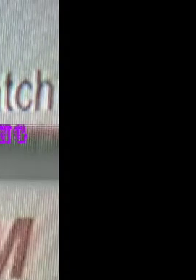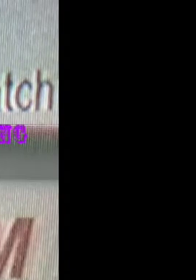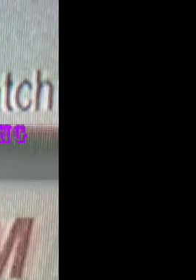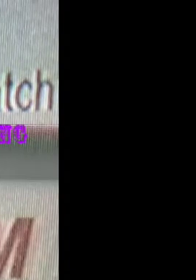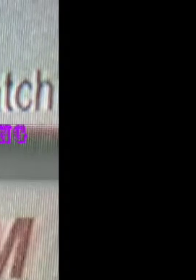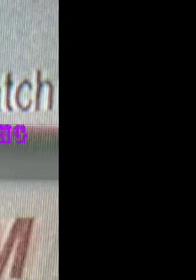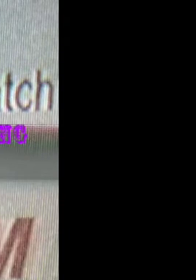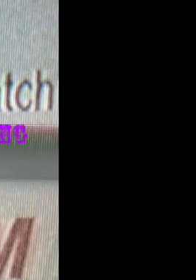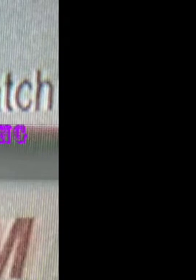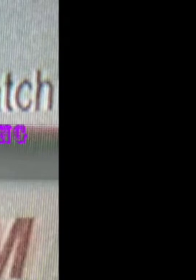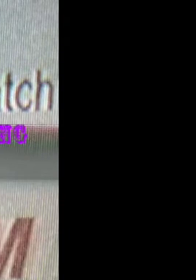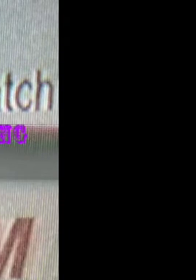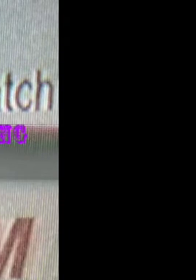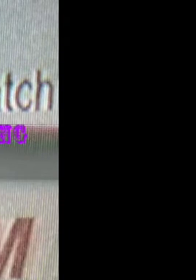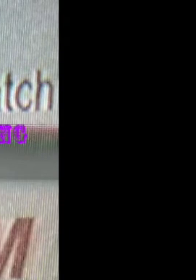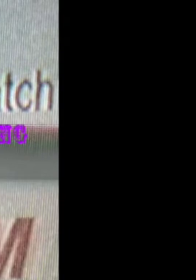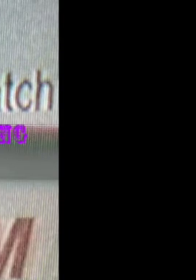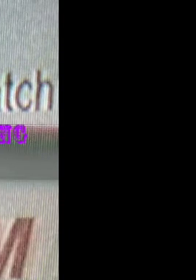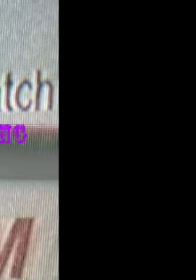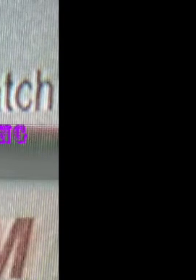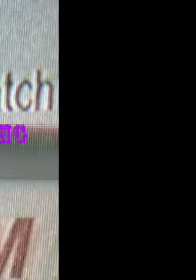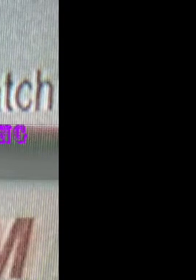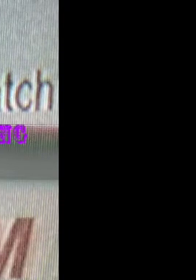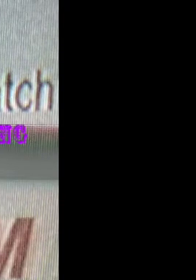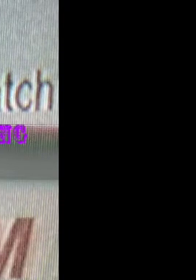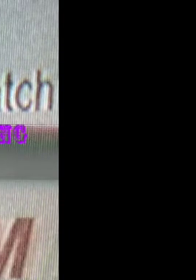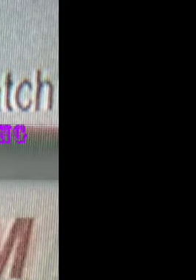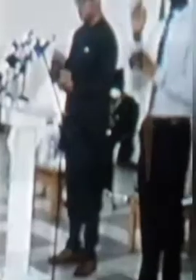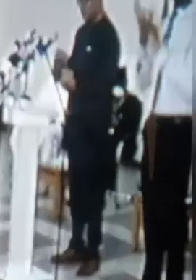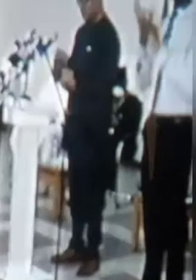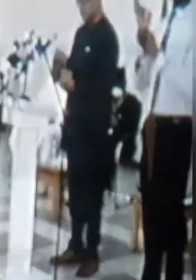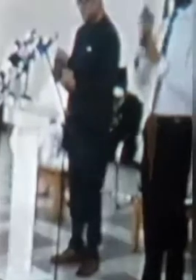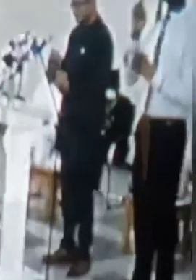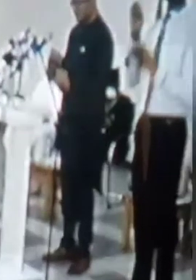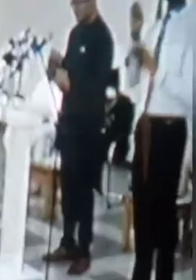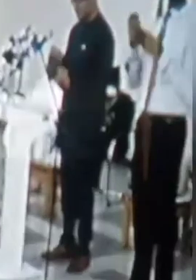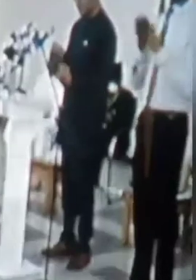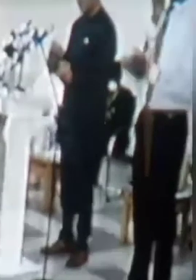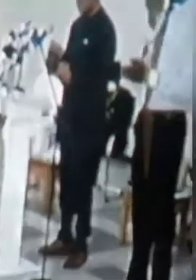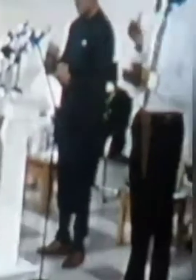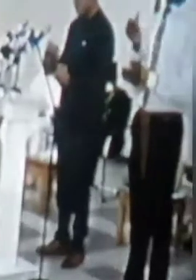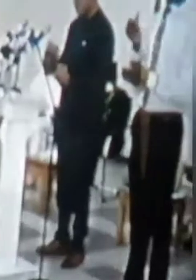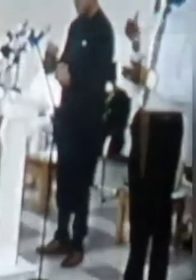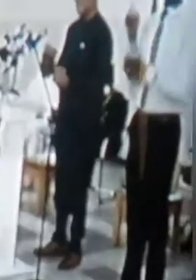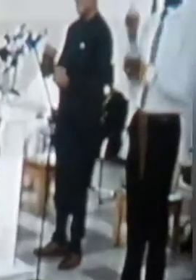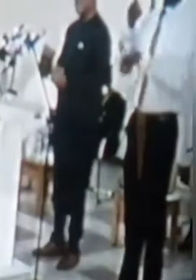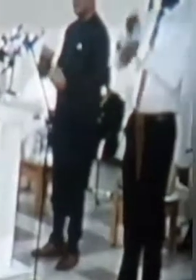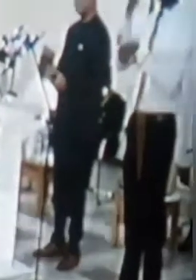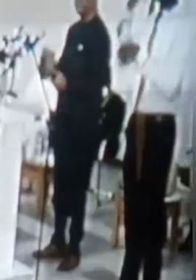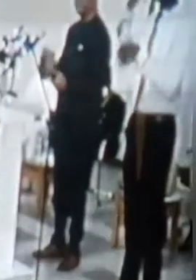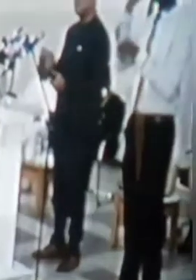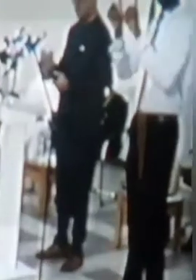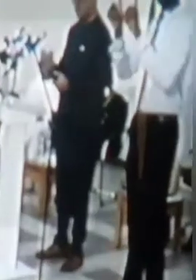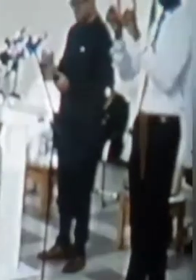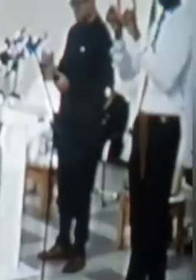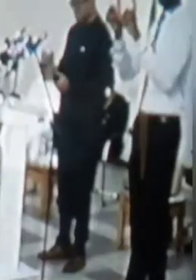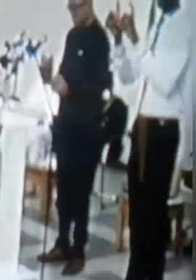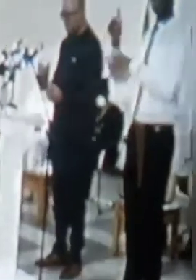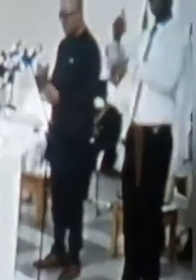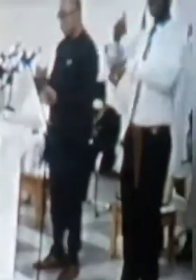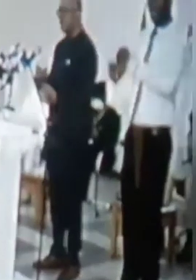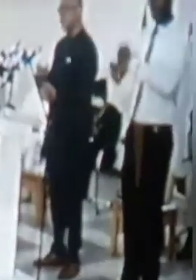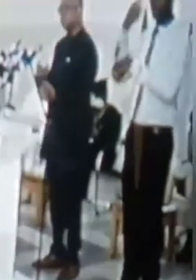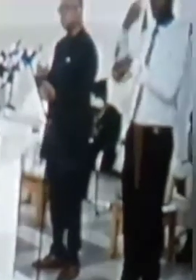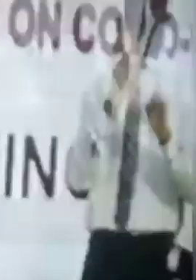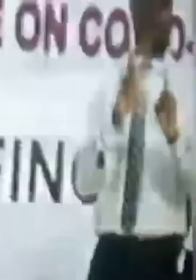of the state team. Secondly, that the turnaround time for testing and resorting